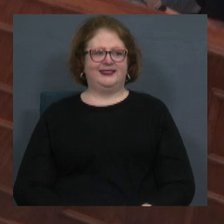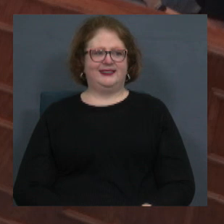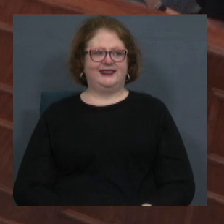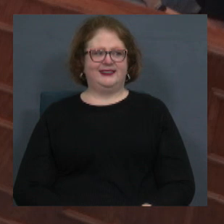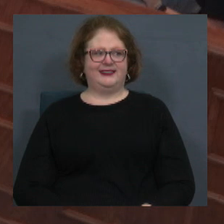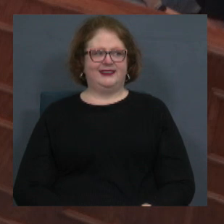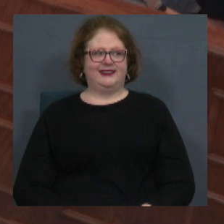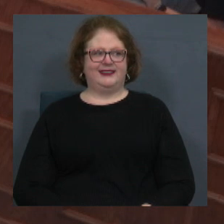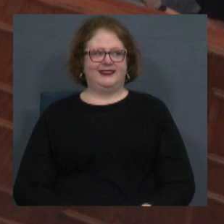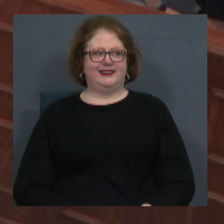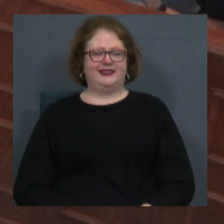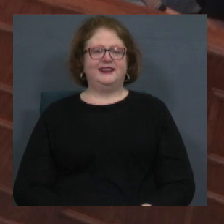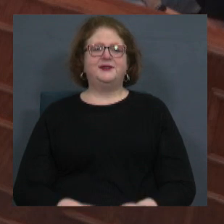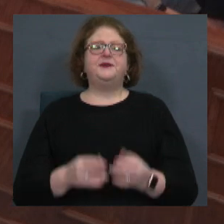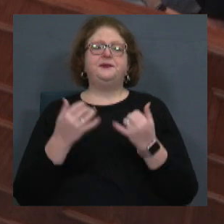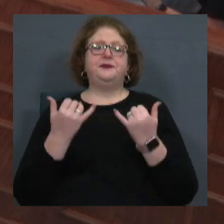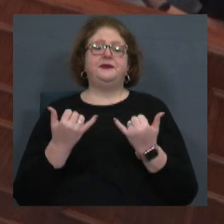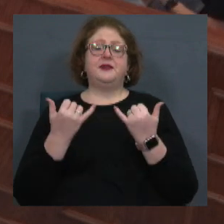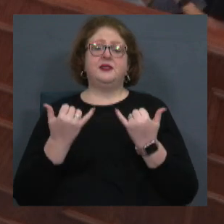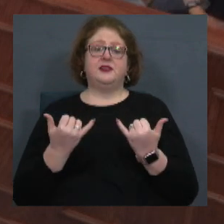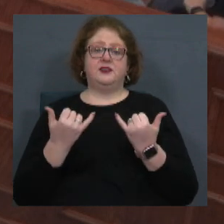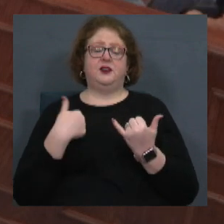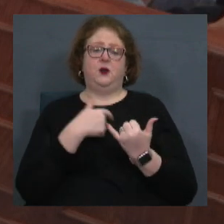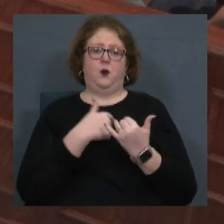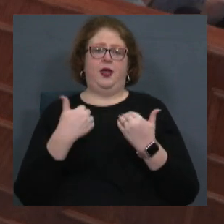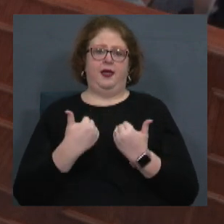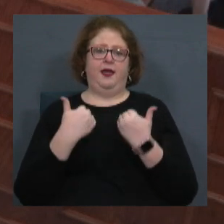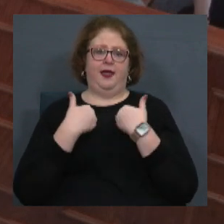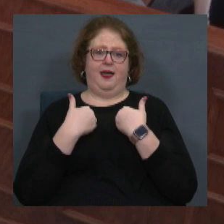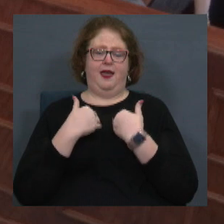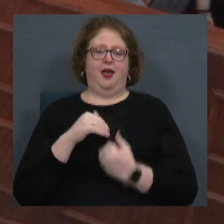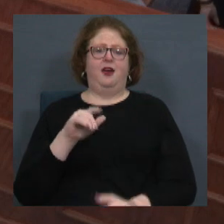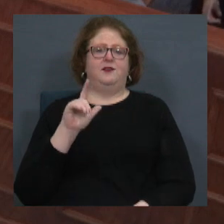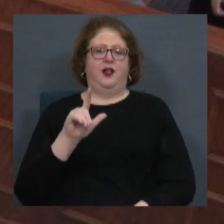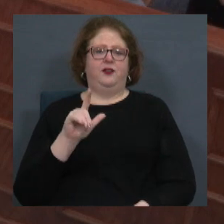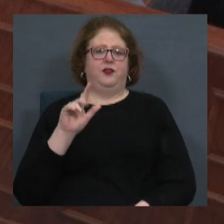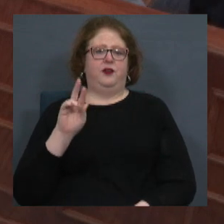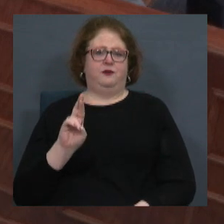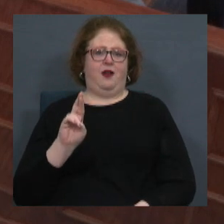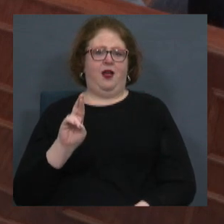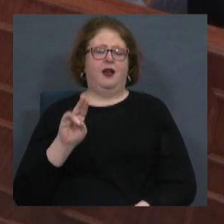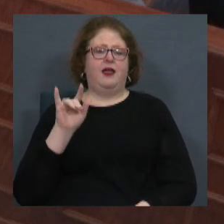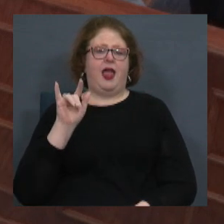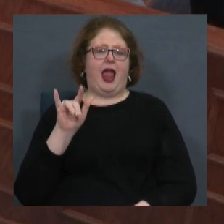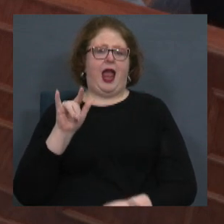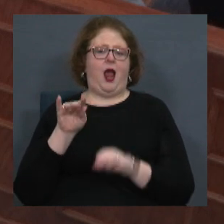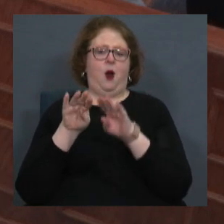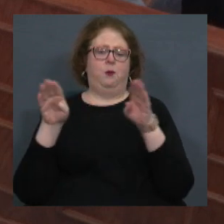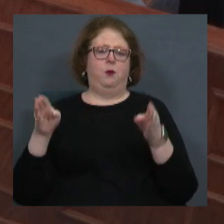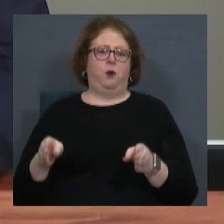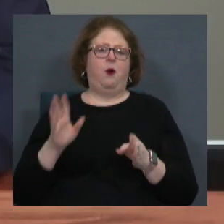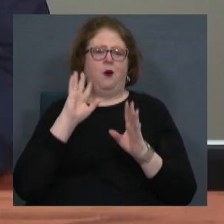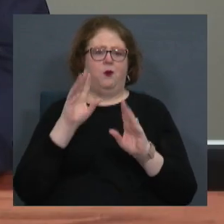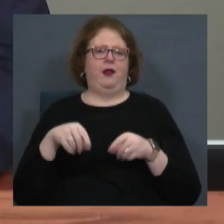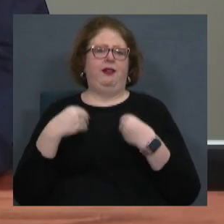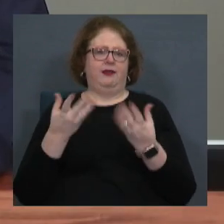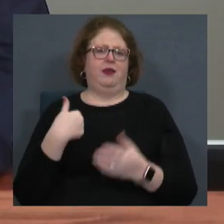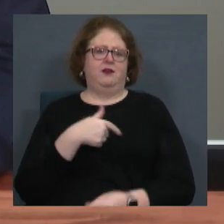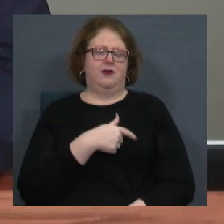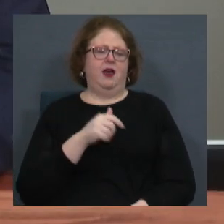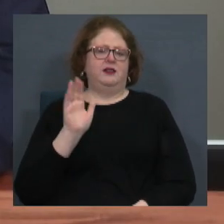Members of the City Board, today we have with us the Little Rock Airport, who will be giving a commission update through